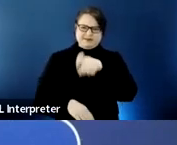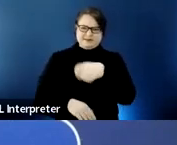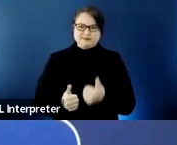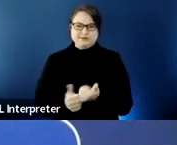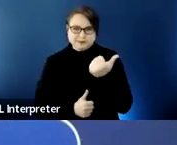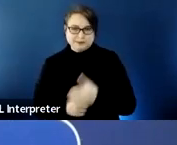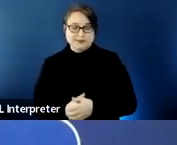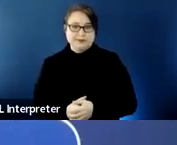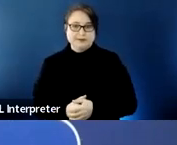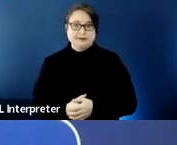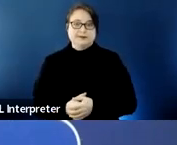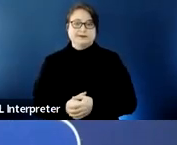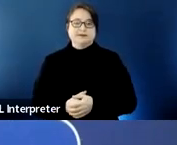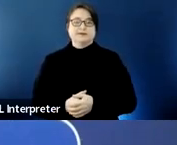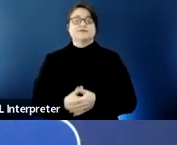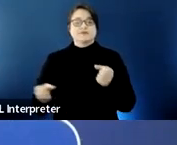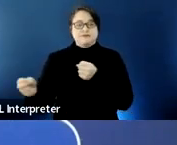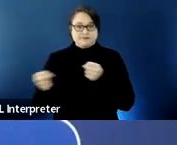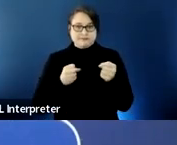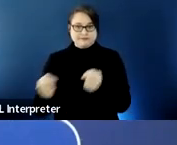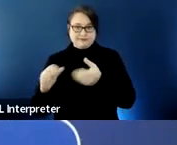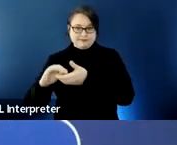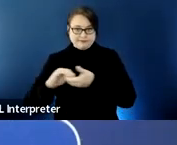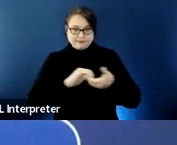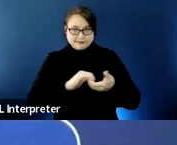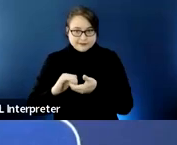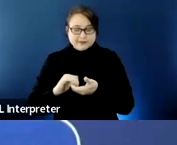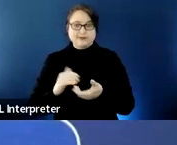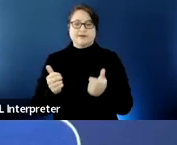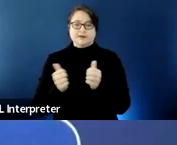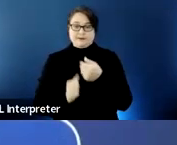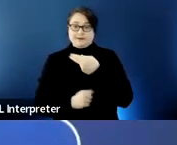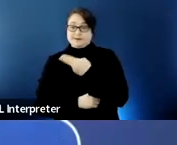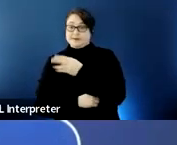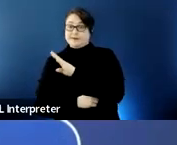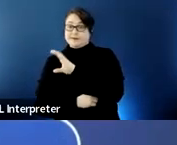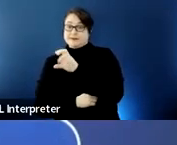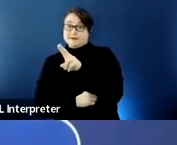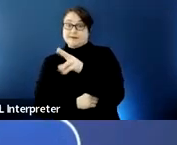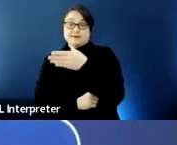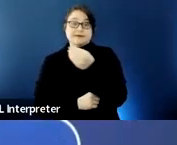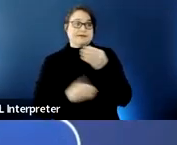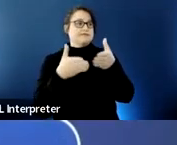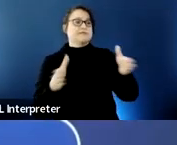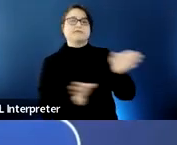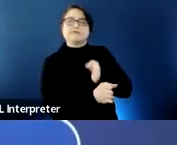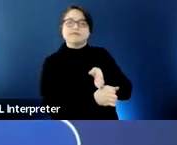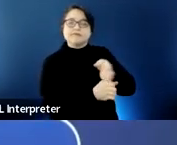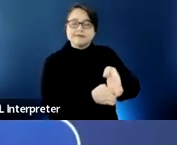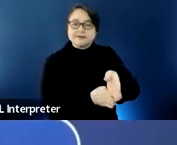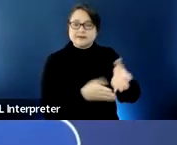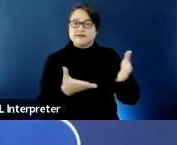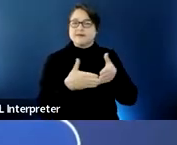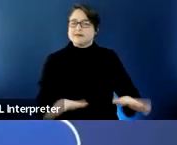strategic partnerships between HBCUs and the field of public health are also needed to address long-entrenched issues such as